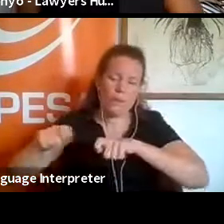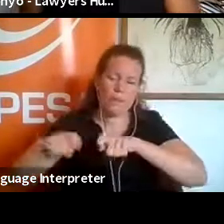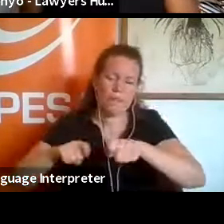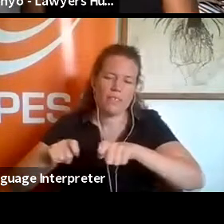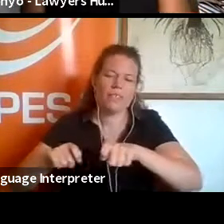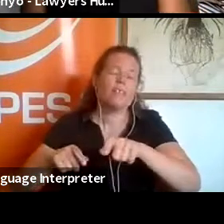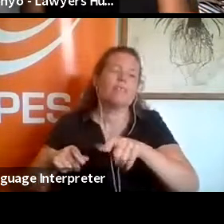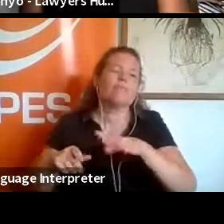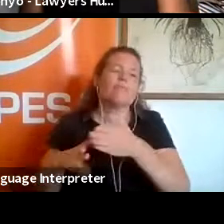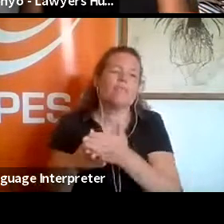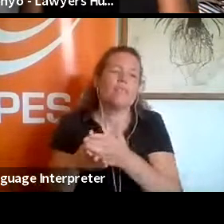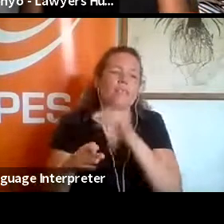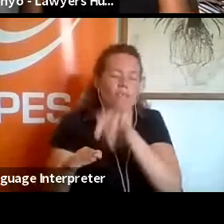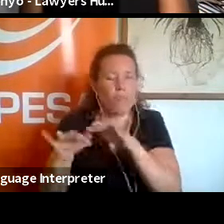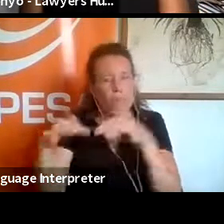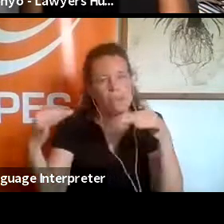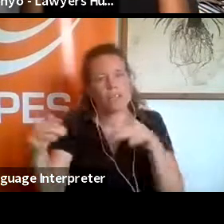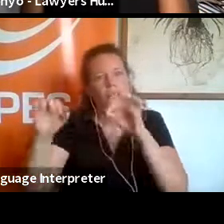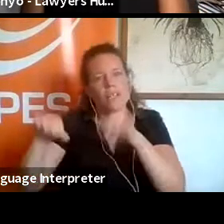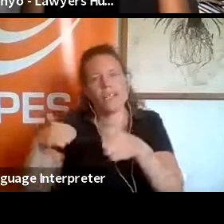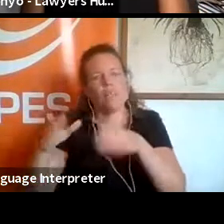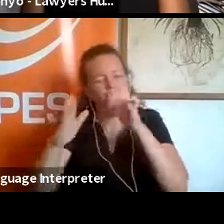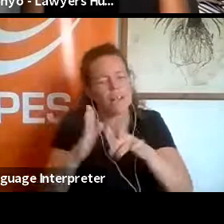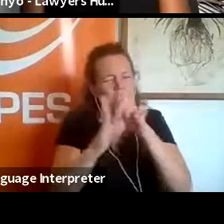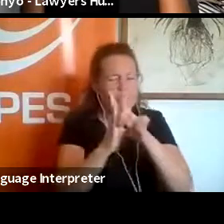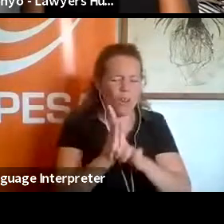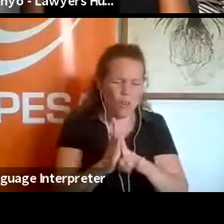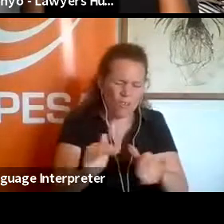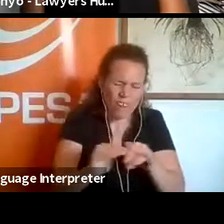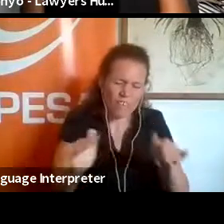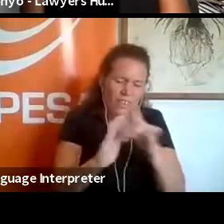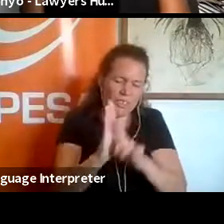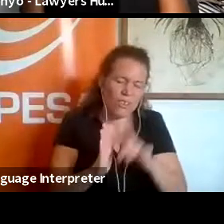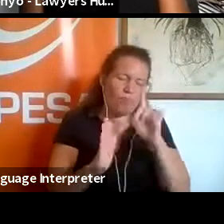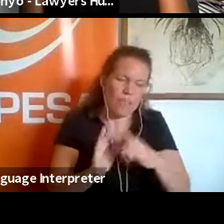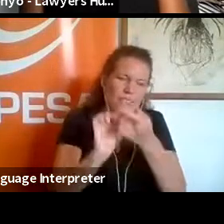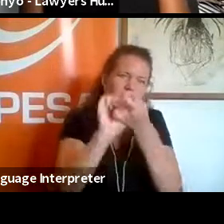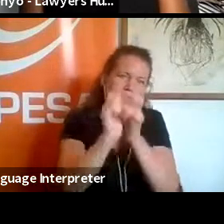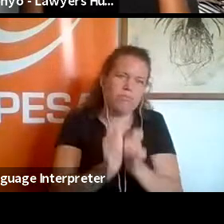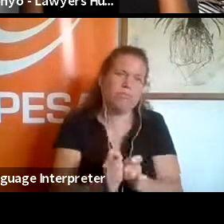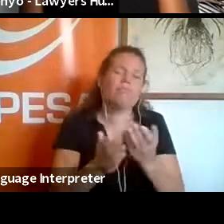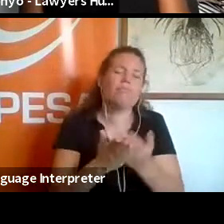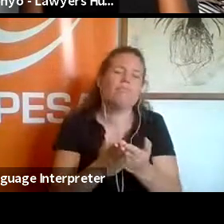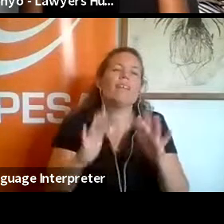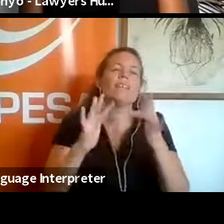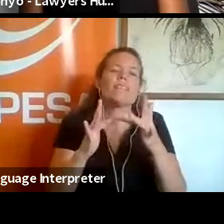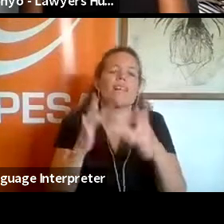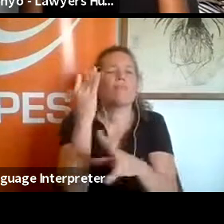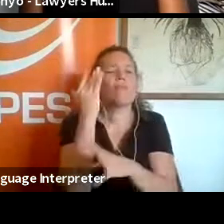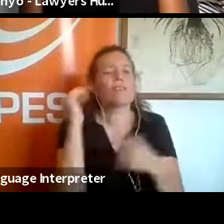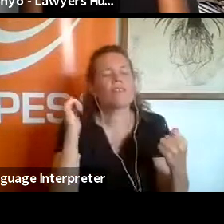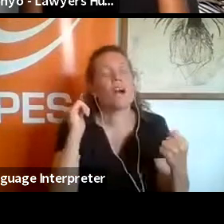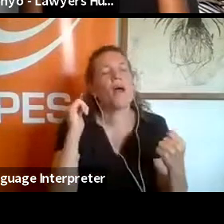to review and reform those foundational laws. And not just those foundational laws, cybercrime laws, computer